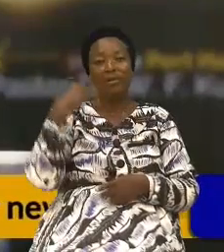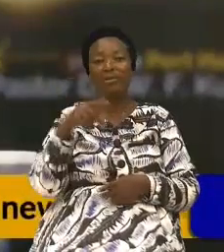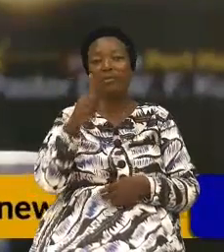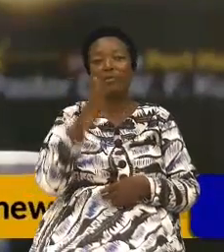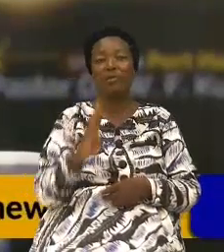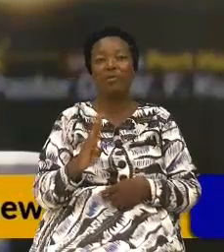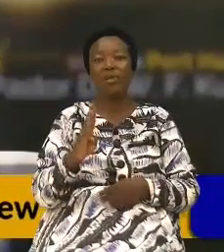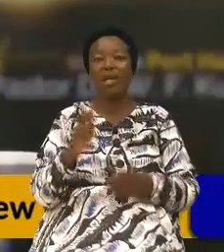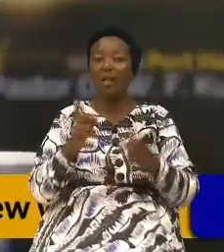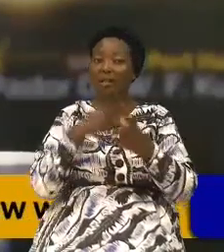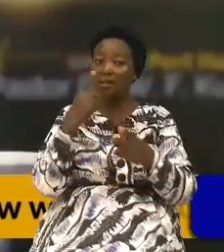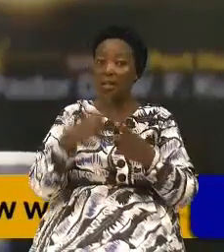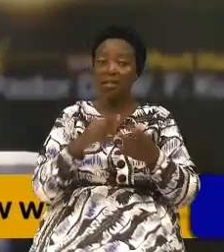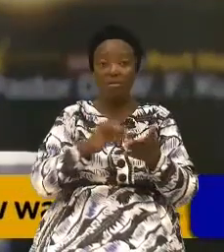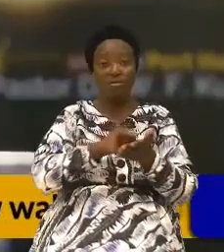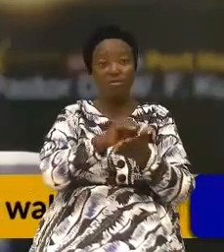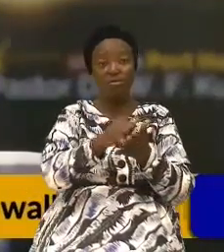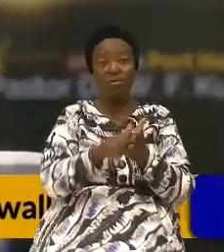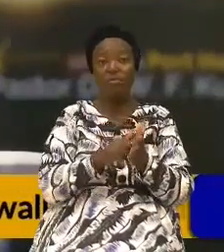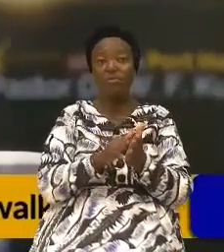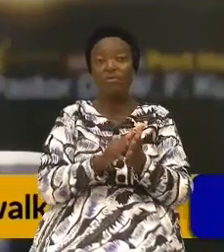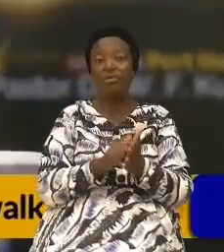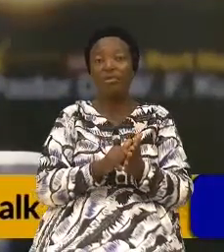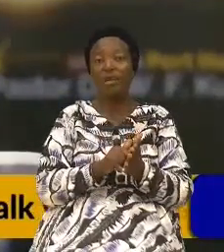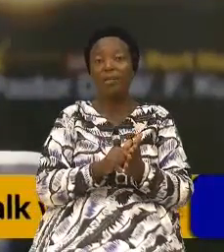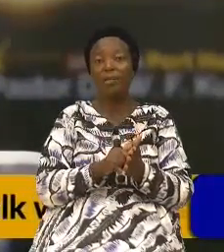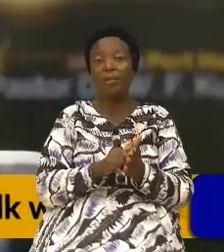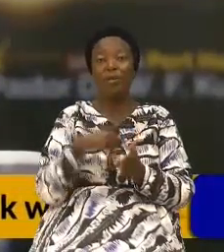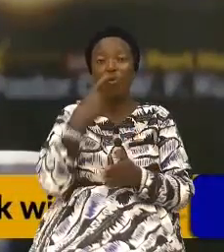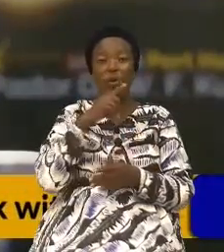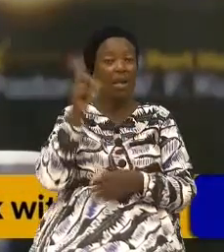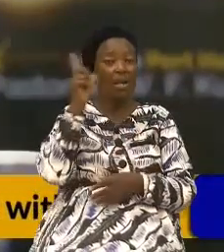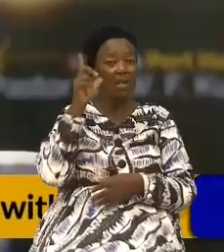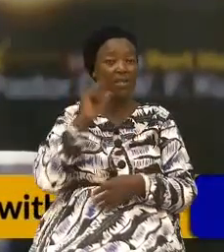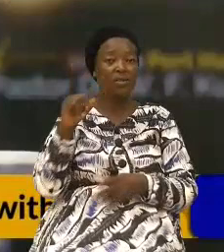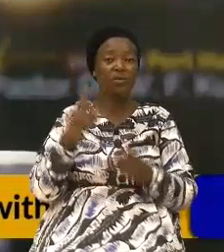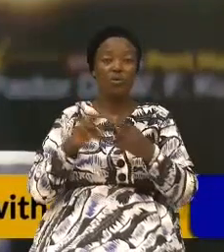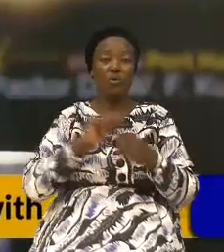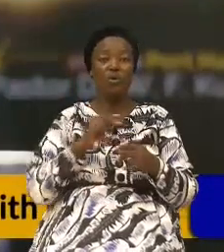Then those who